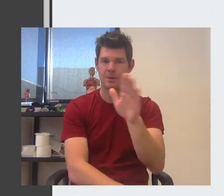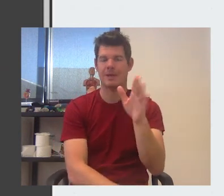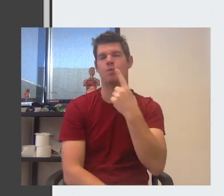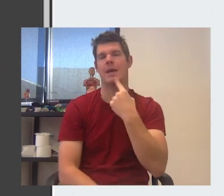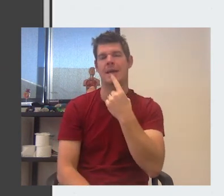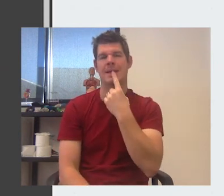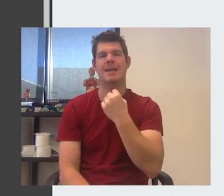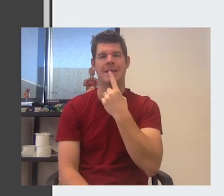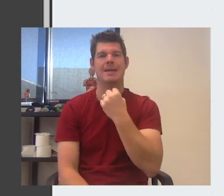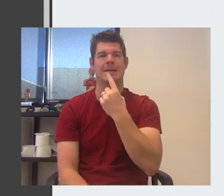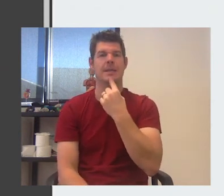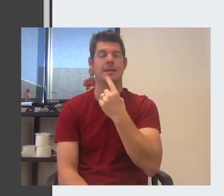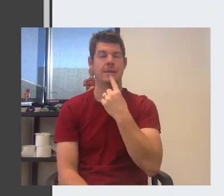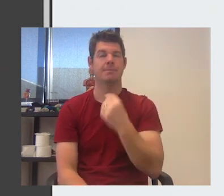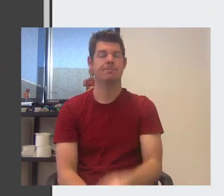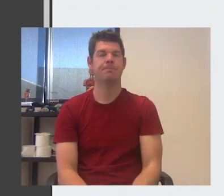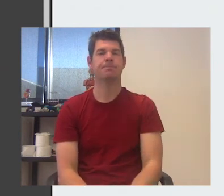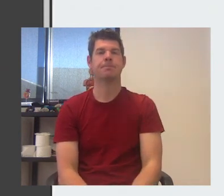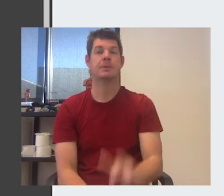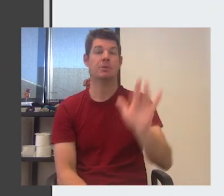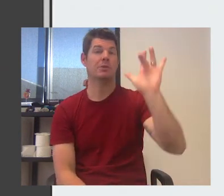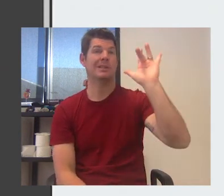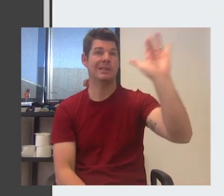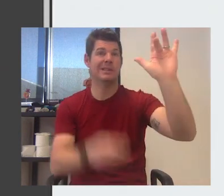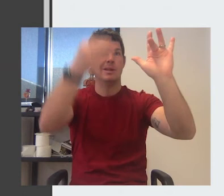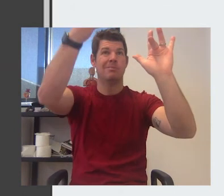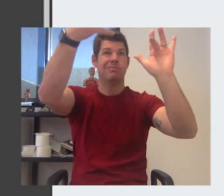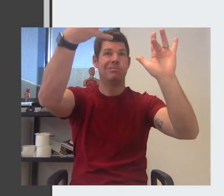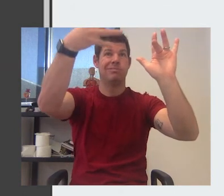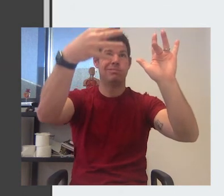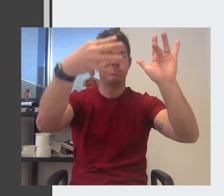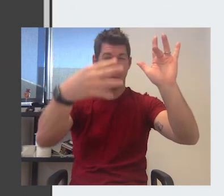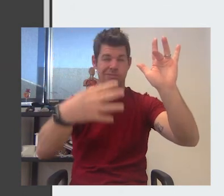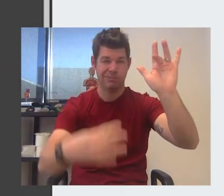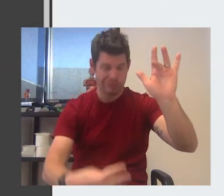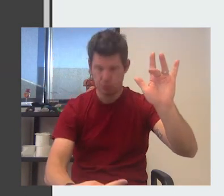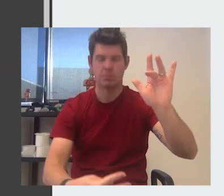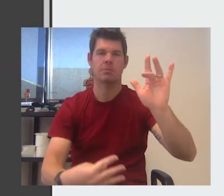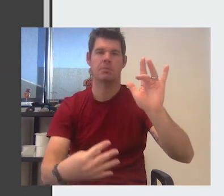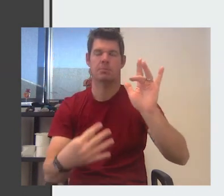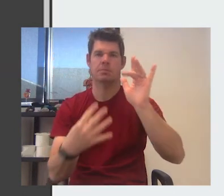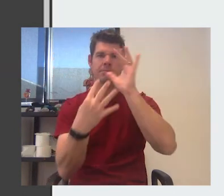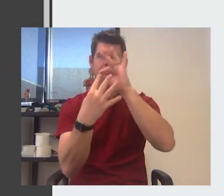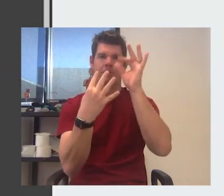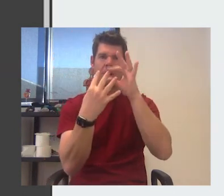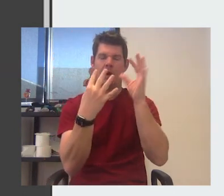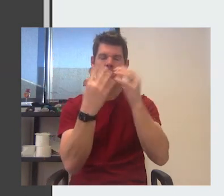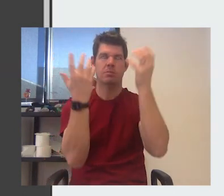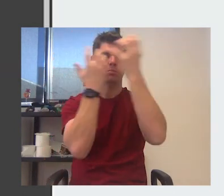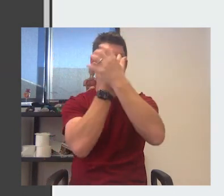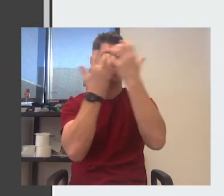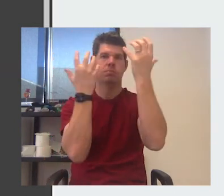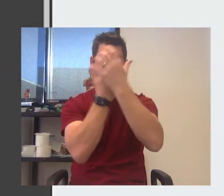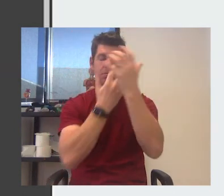that I have is music. And within music, you've got lots of different options. And if you're a